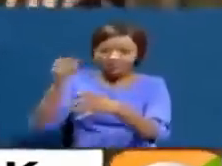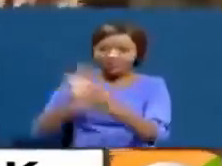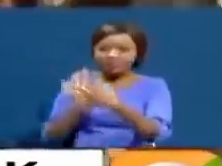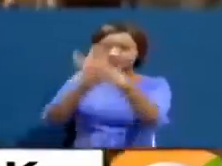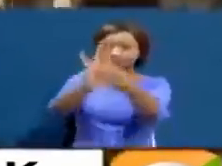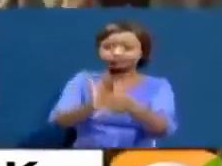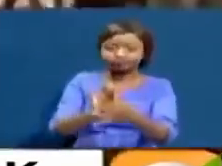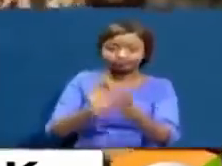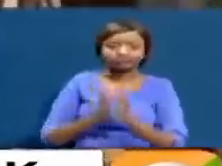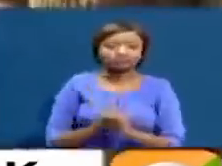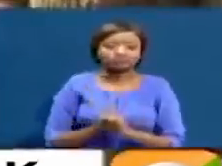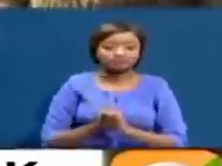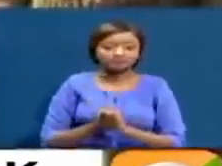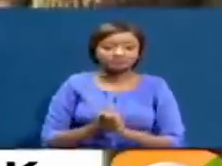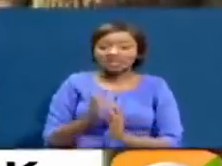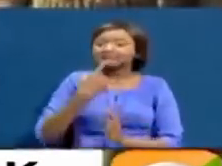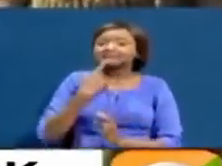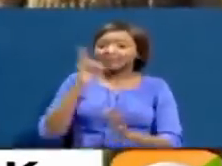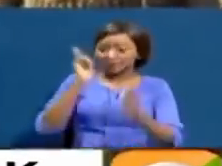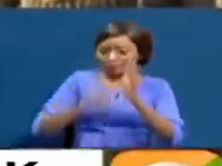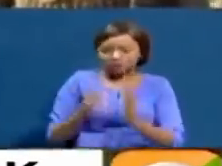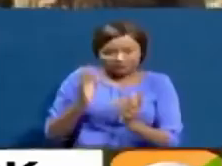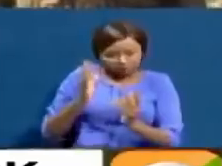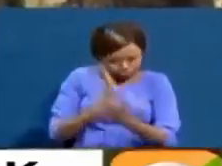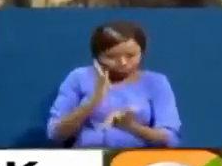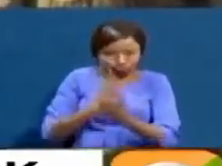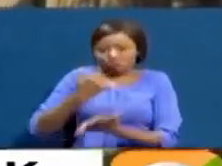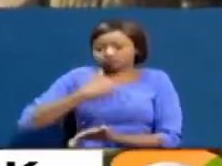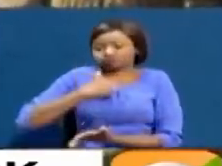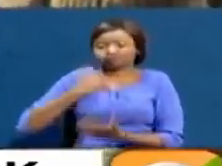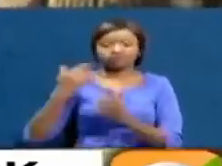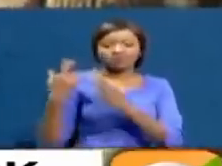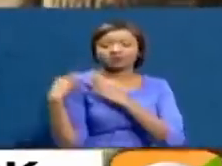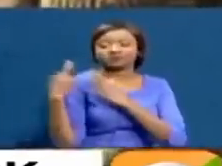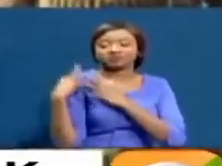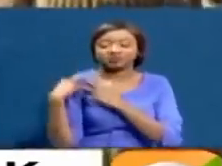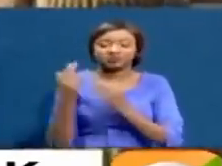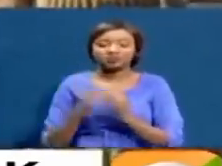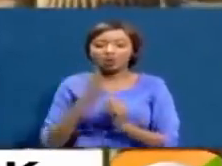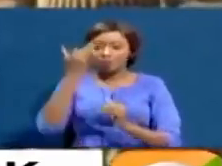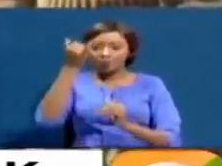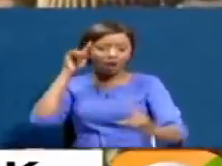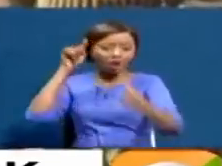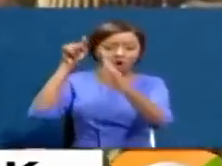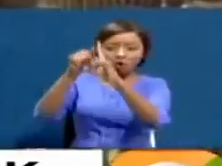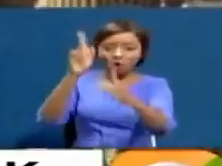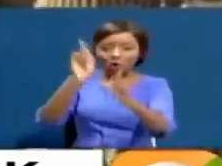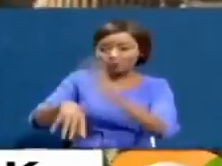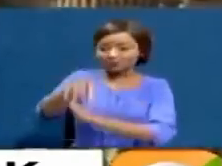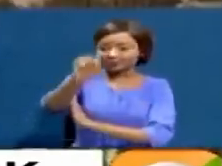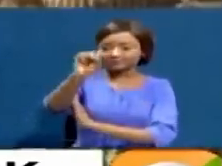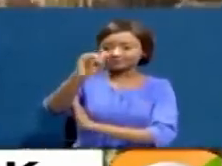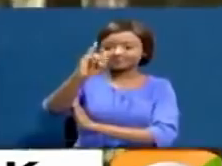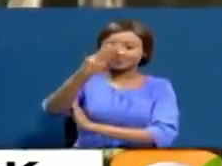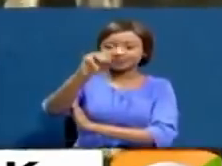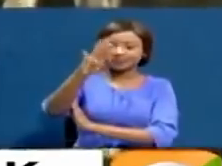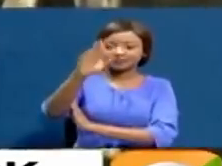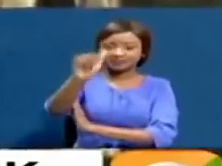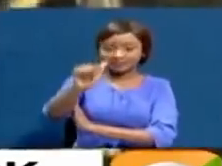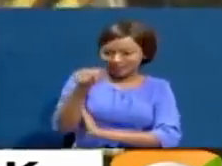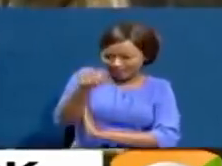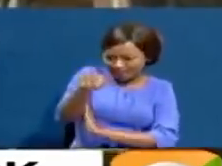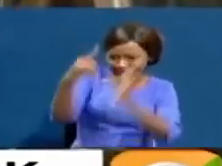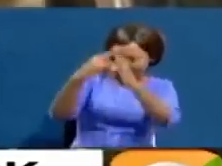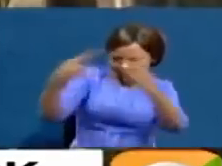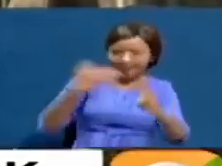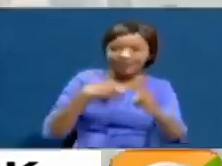Al-Shabaab terror outfit claimed responsibility of the attack, saying it was aimed at Simba Camp, a military base with both Kenyan and